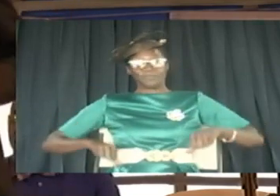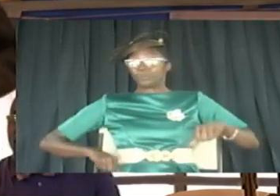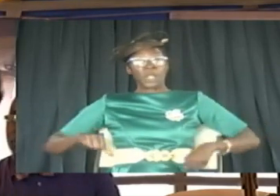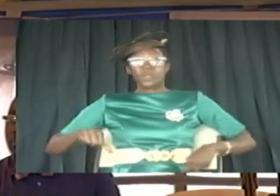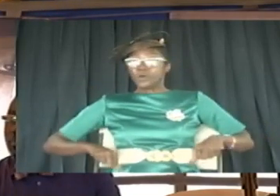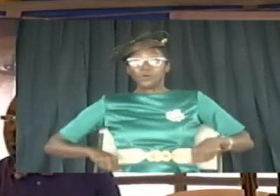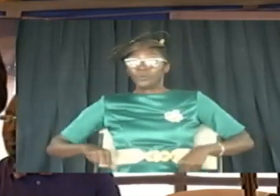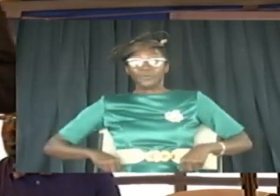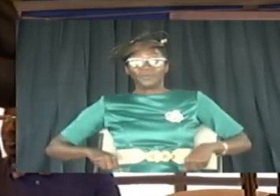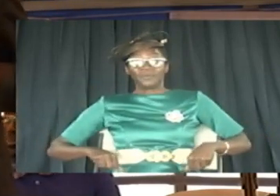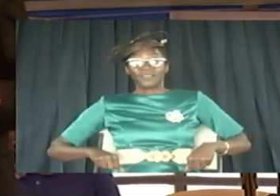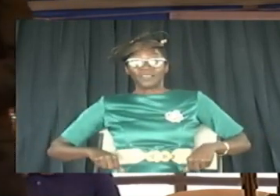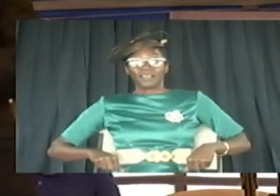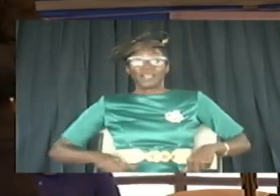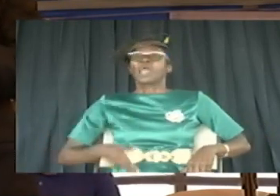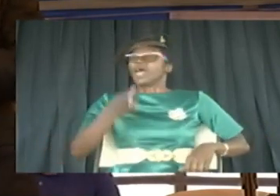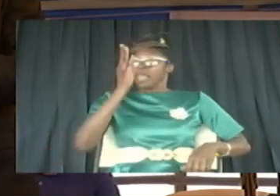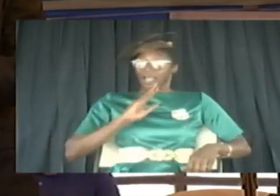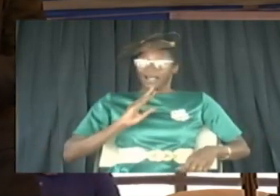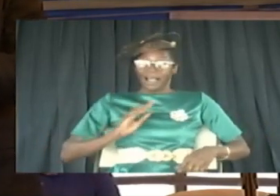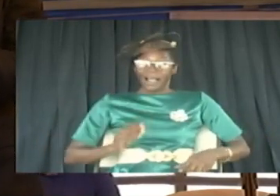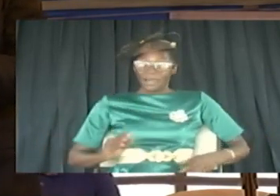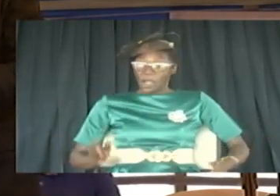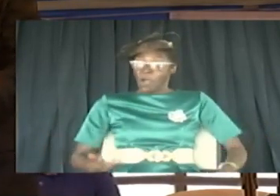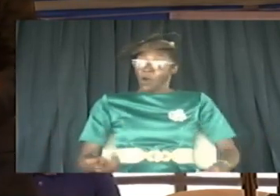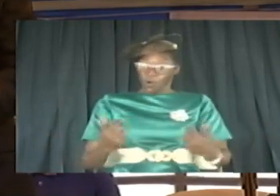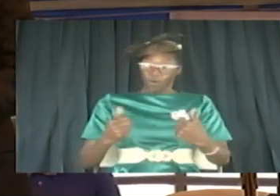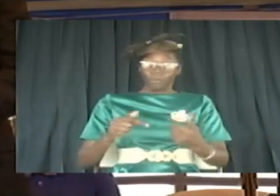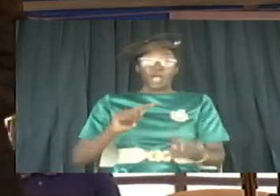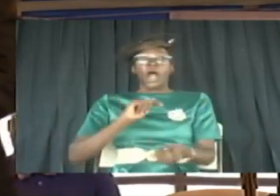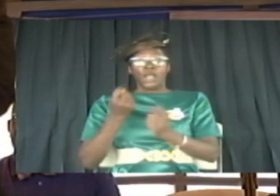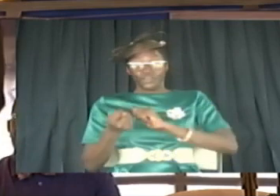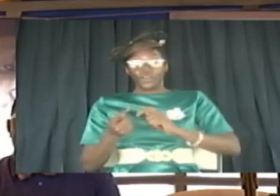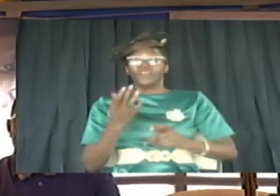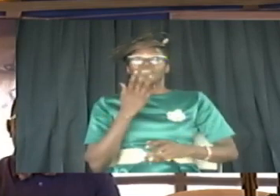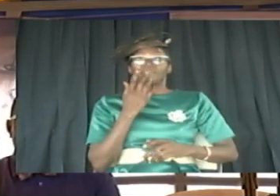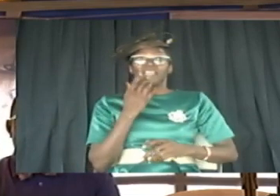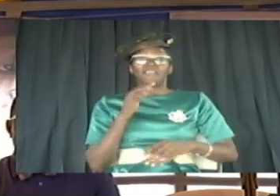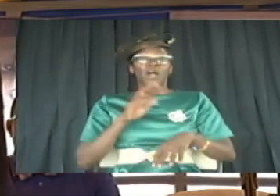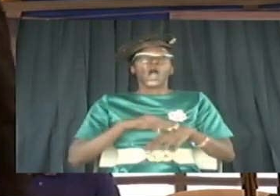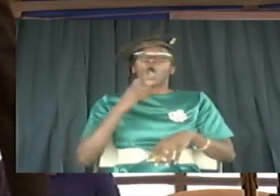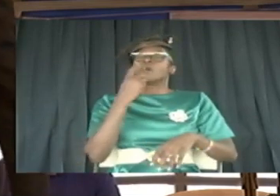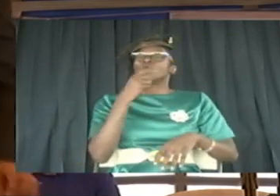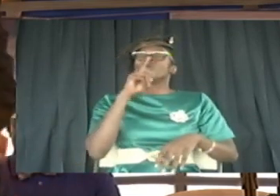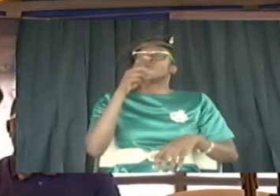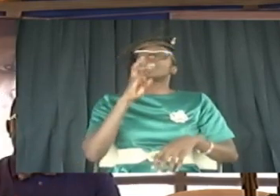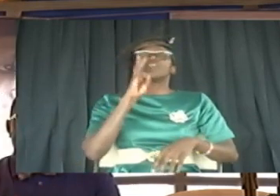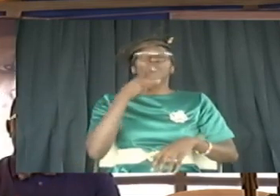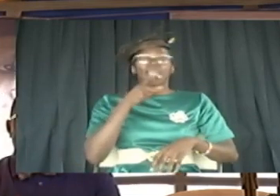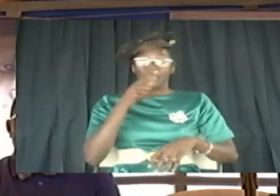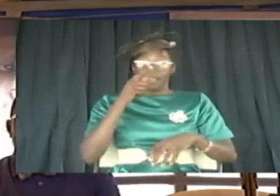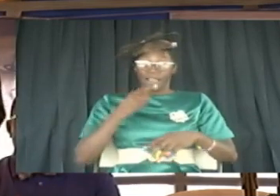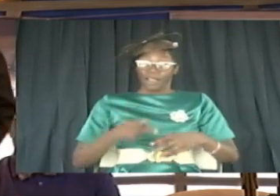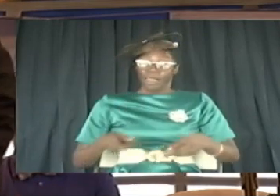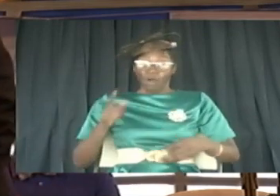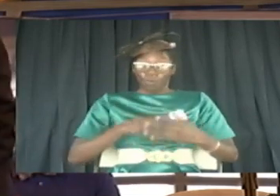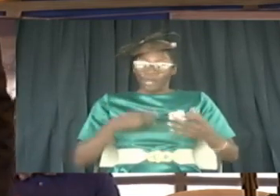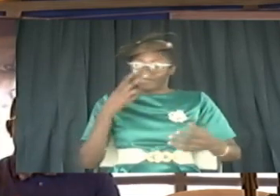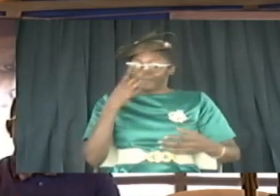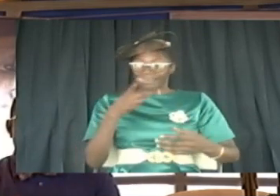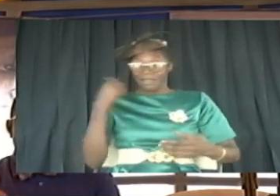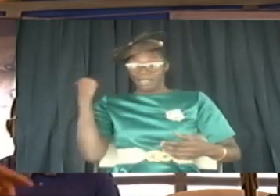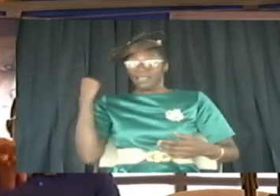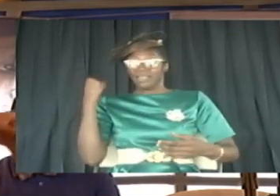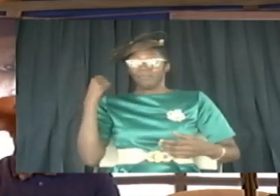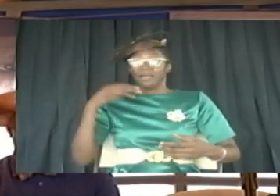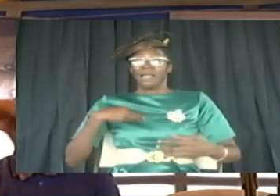God gives and turns up with favor upon whom he wills based on what he sees. But I was at the